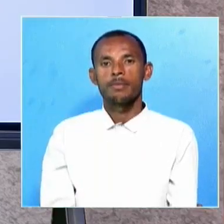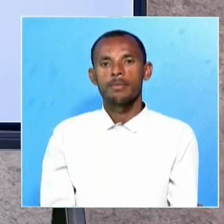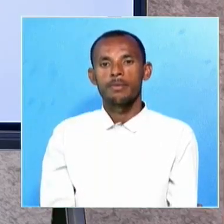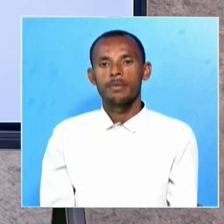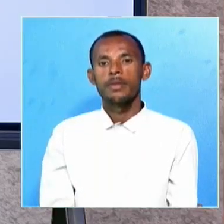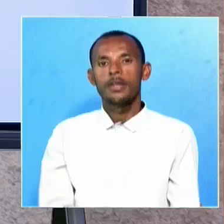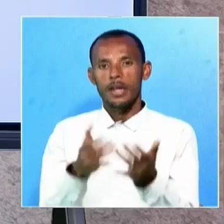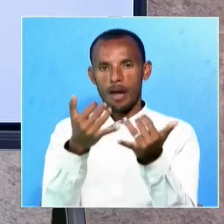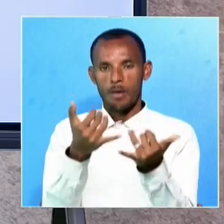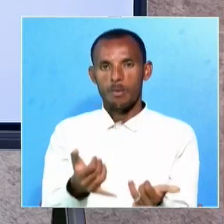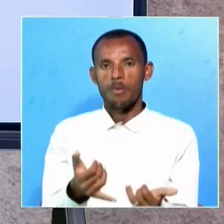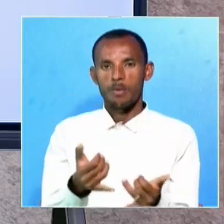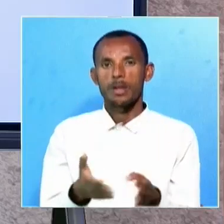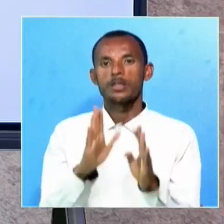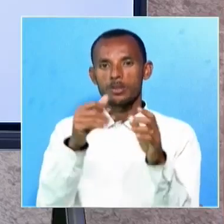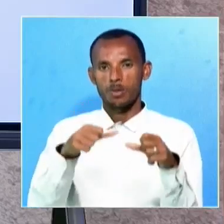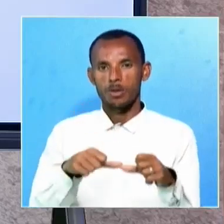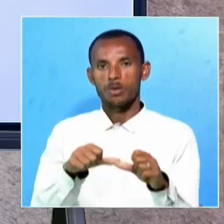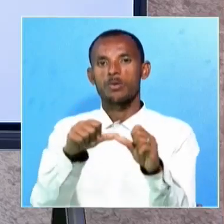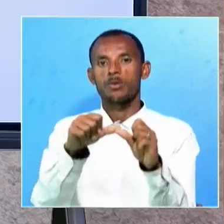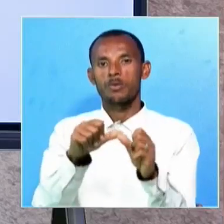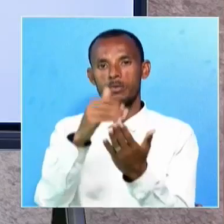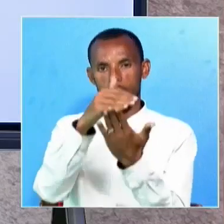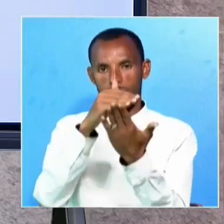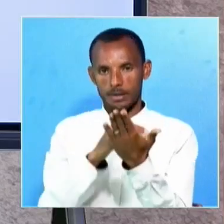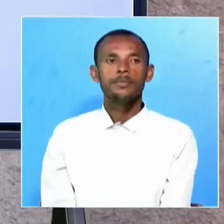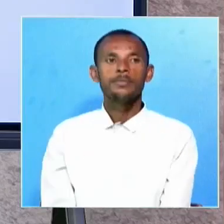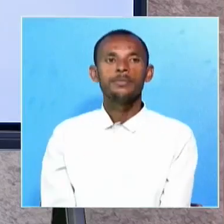So now, let's continue the lesson.